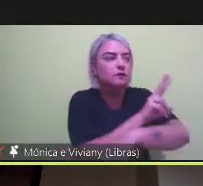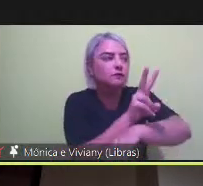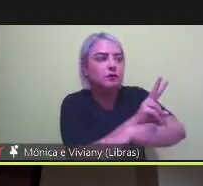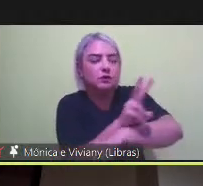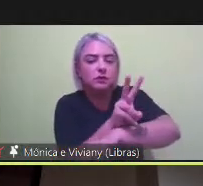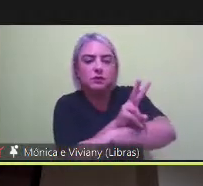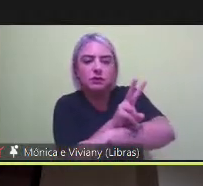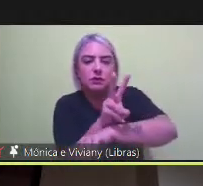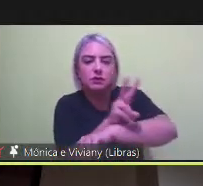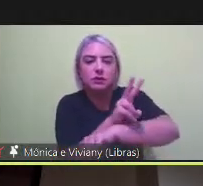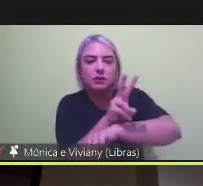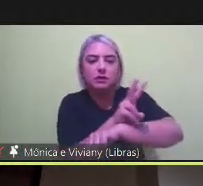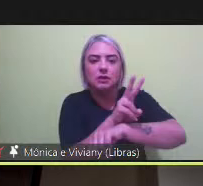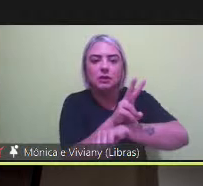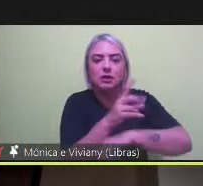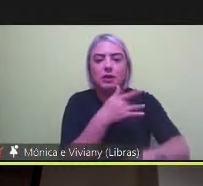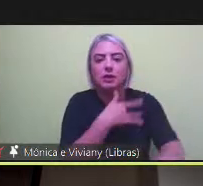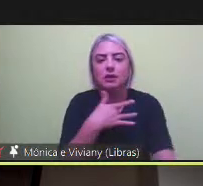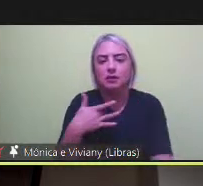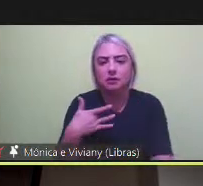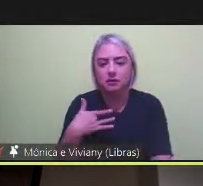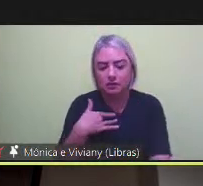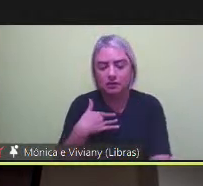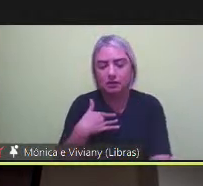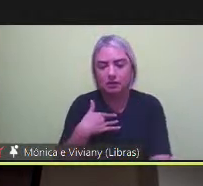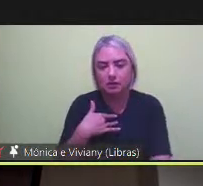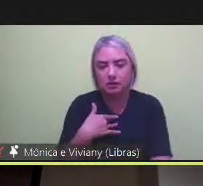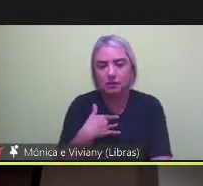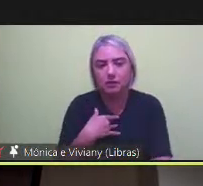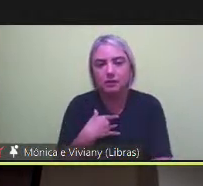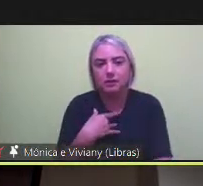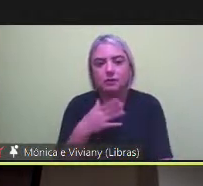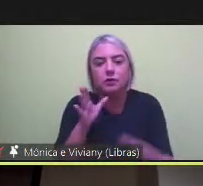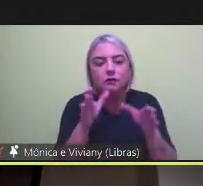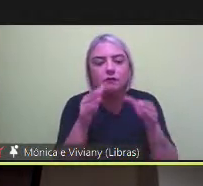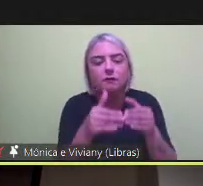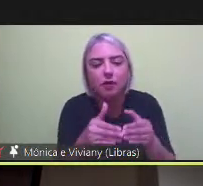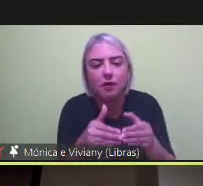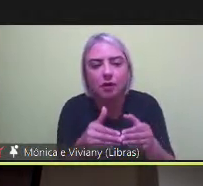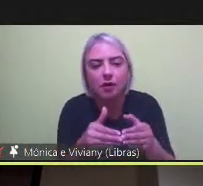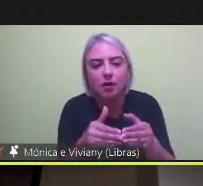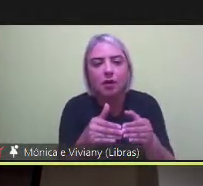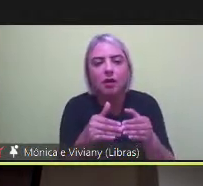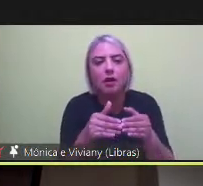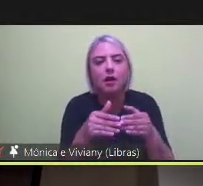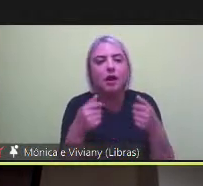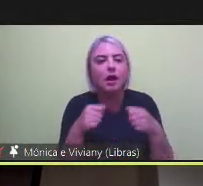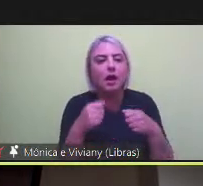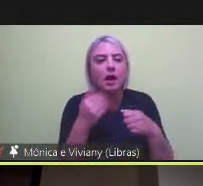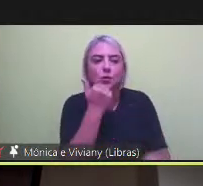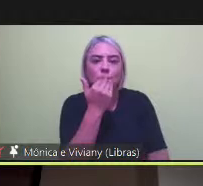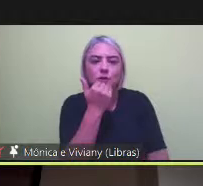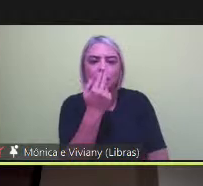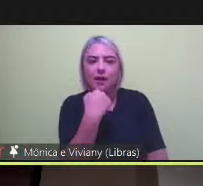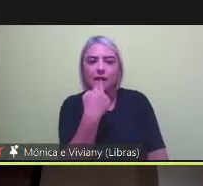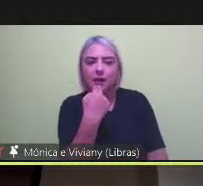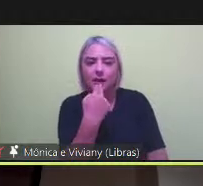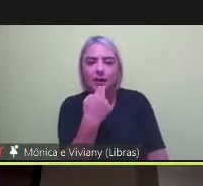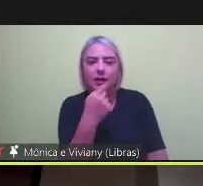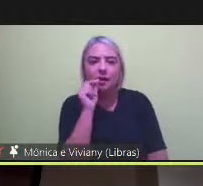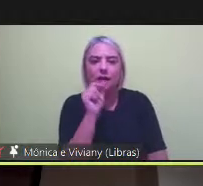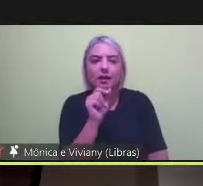of vigilance, in health, in what we are talking about to food and nutrition,